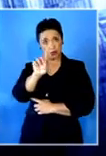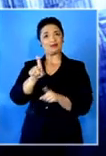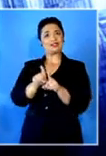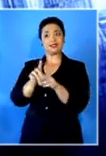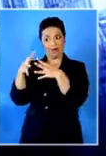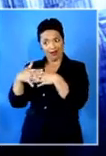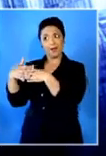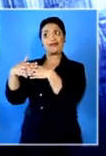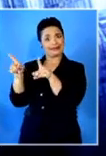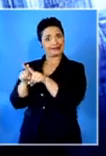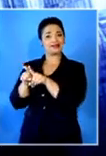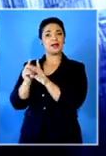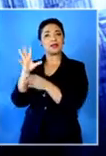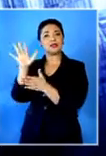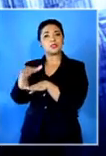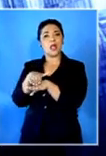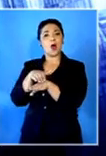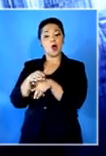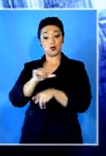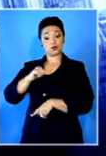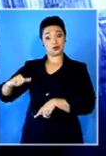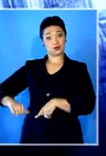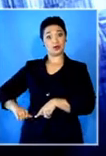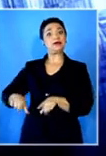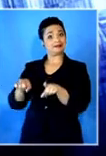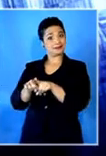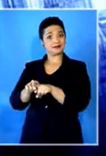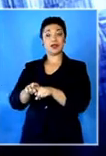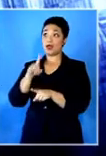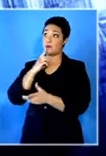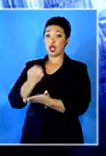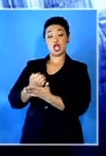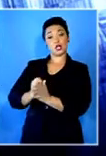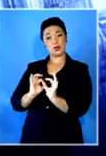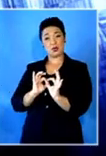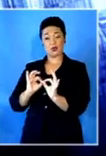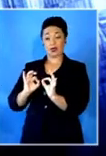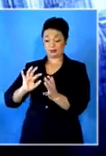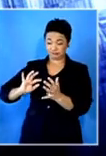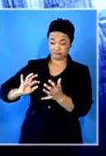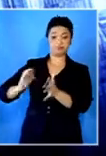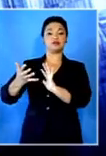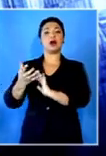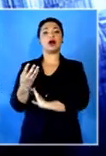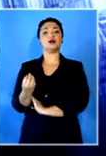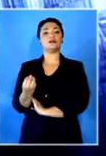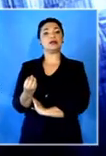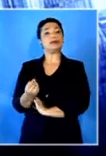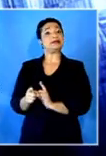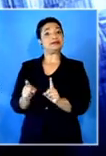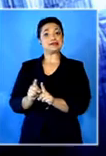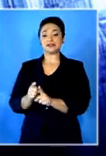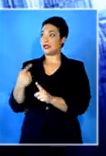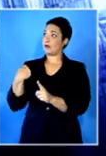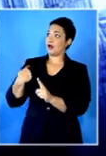of recovery, but slow. Japan, of course, is in a state of some, you know, great economic trauma at the moment, not least since